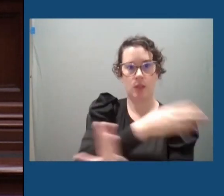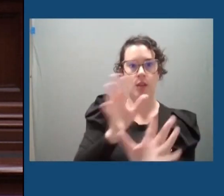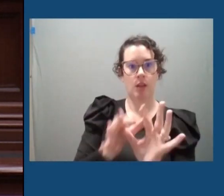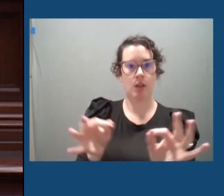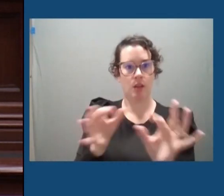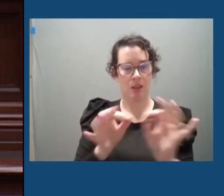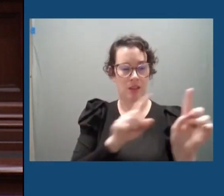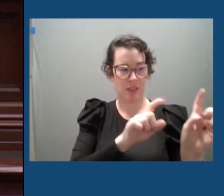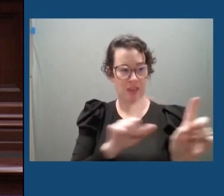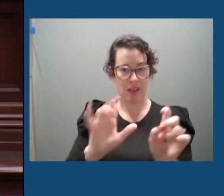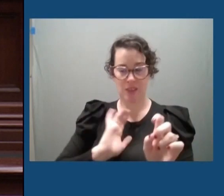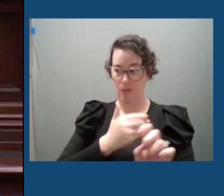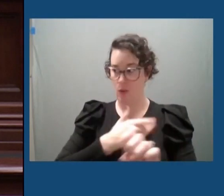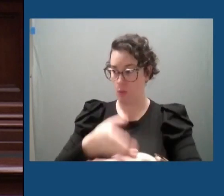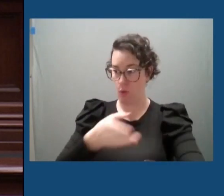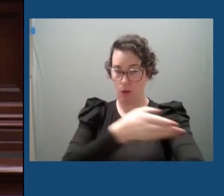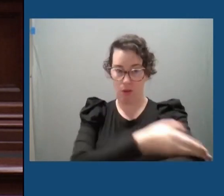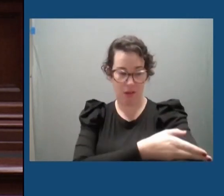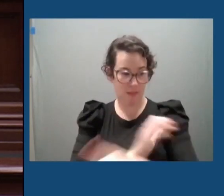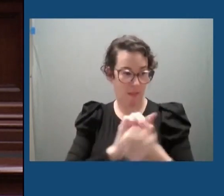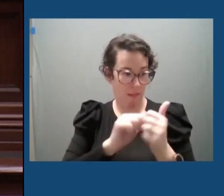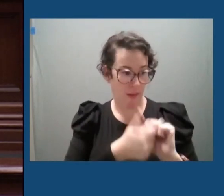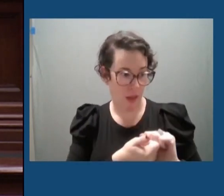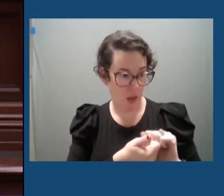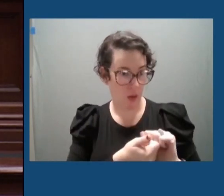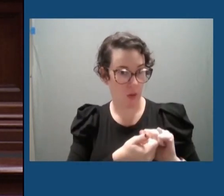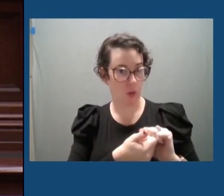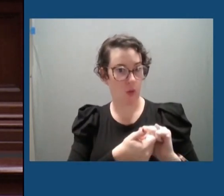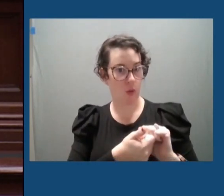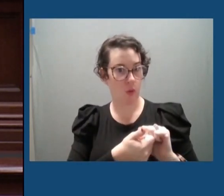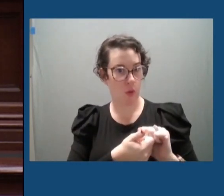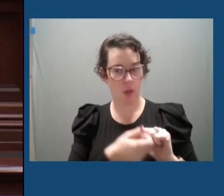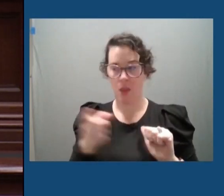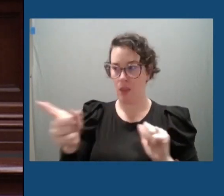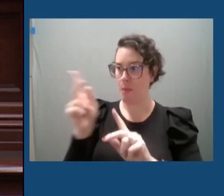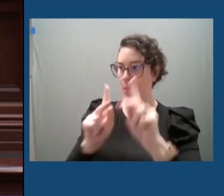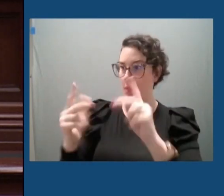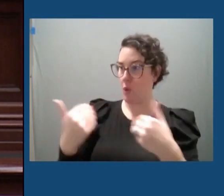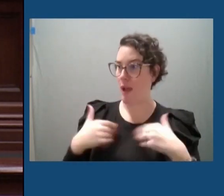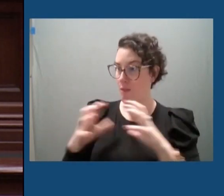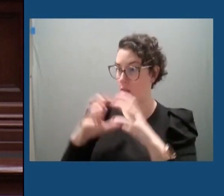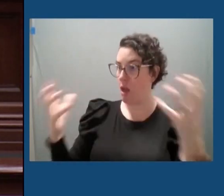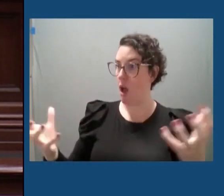not whether we add to the abundance of to those who have much,